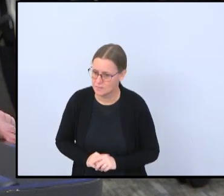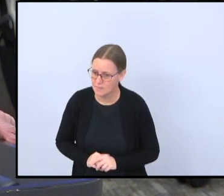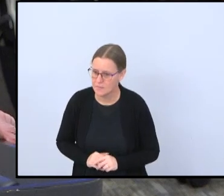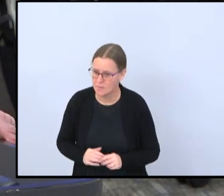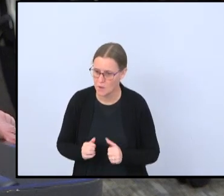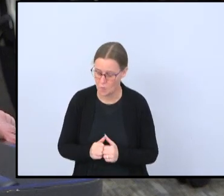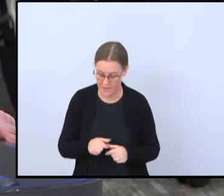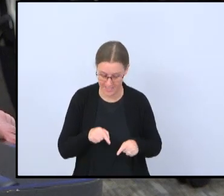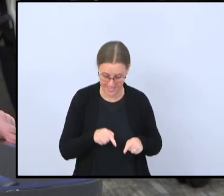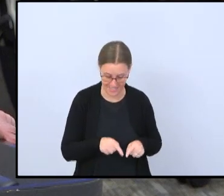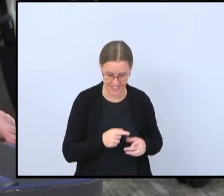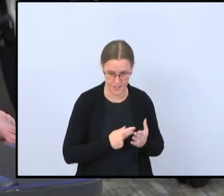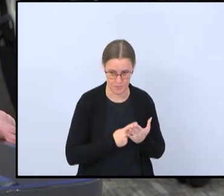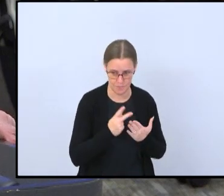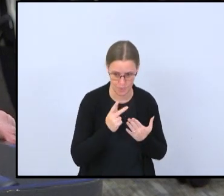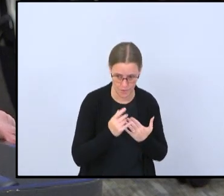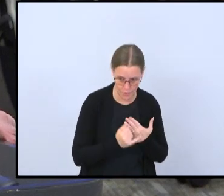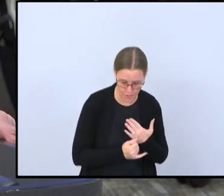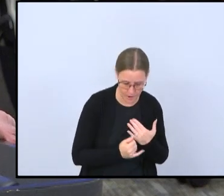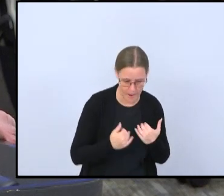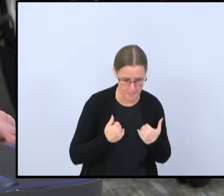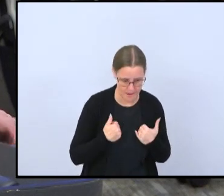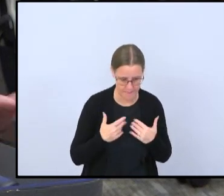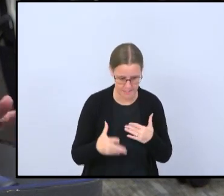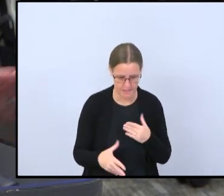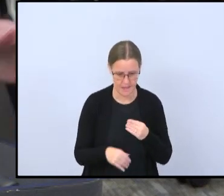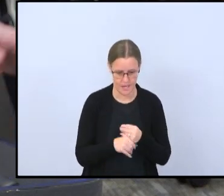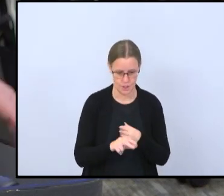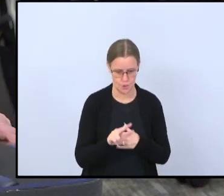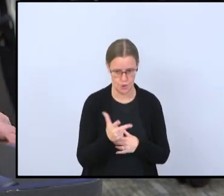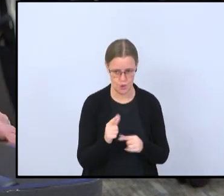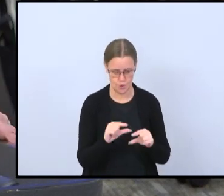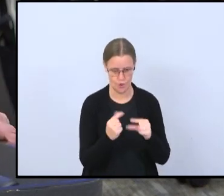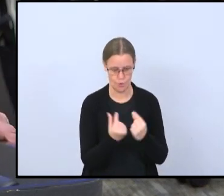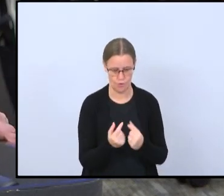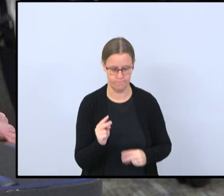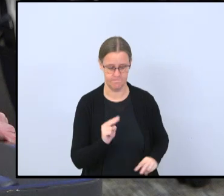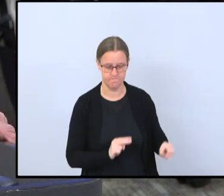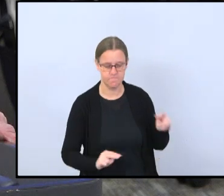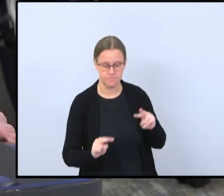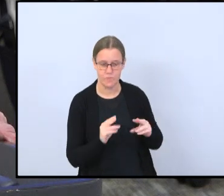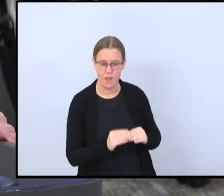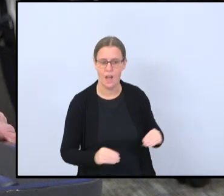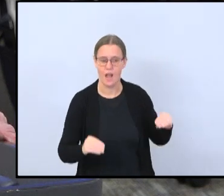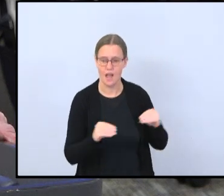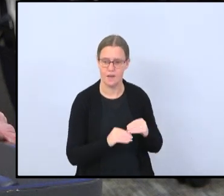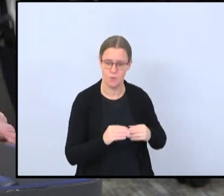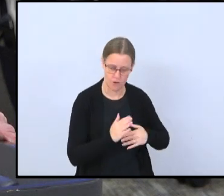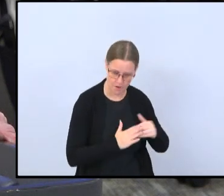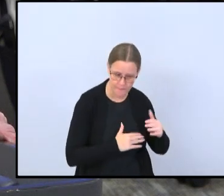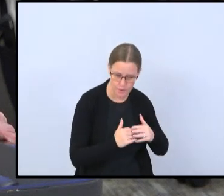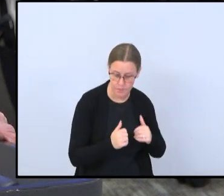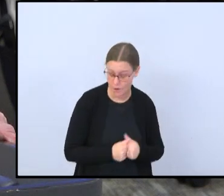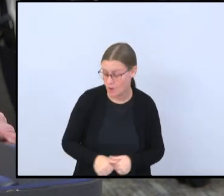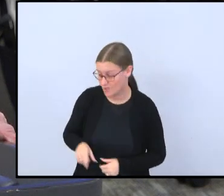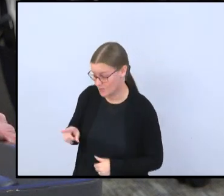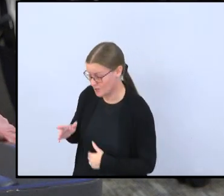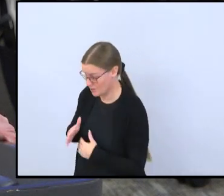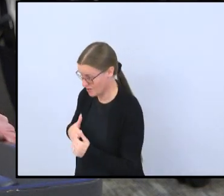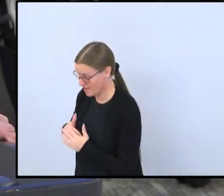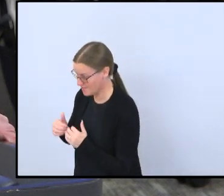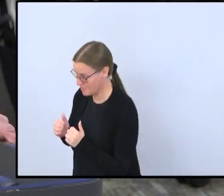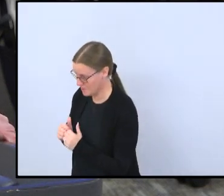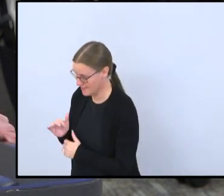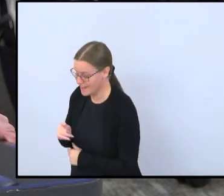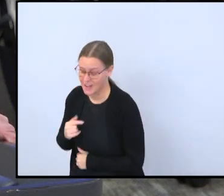SECO program and having that extra review, I'm much more comfortable with it. So you're comfortable with it? I said